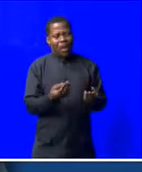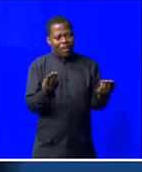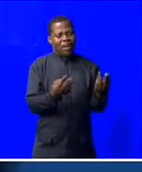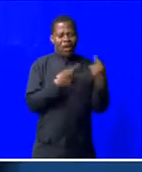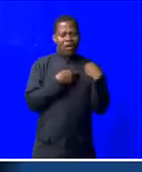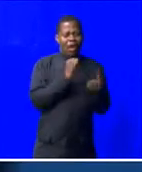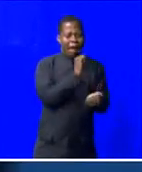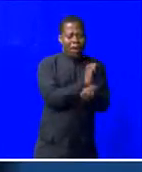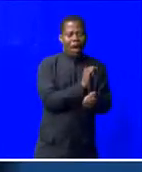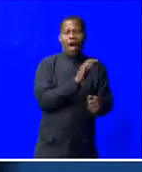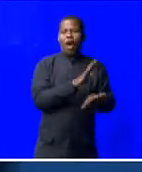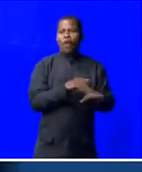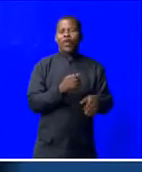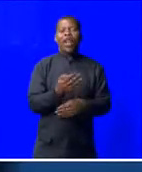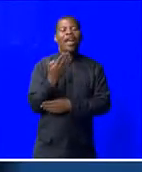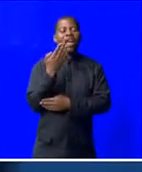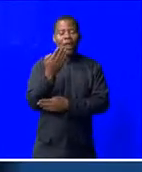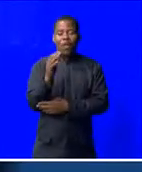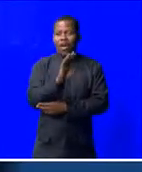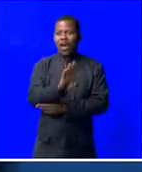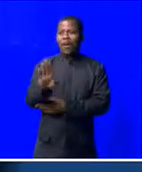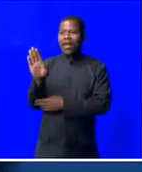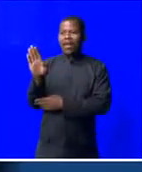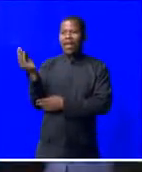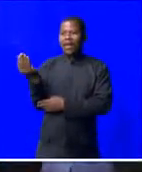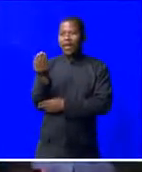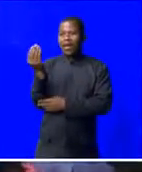ngiyabonga bayethe wena waphakathi